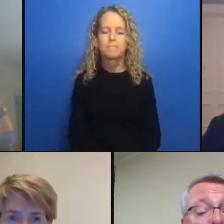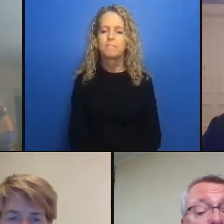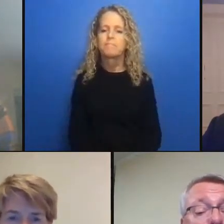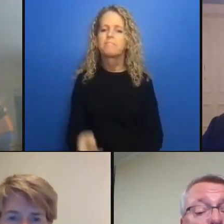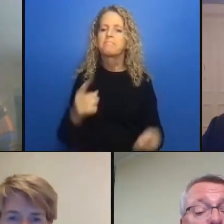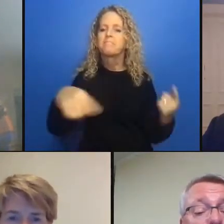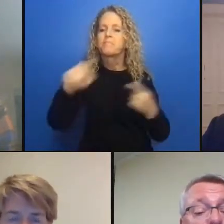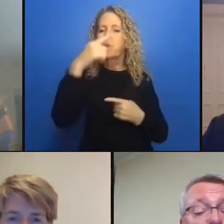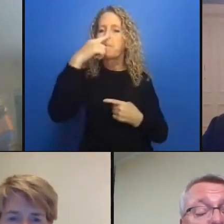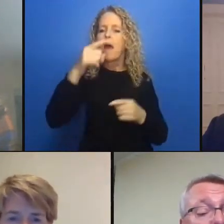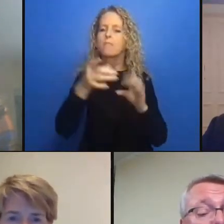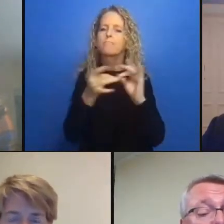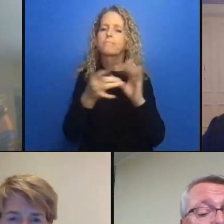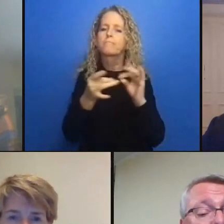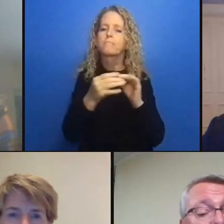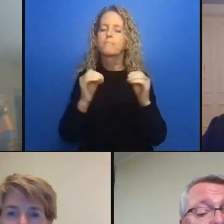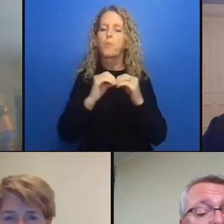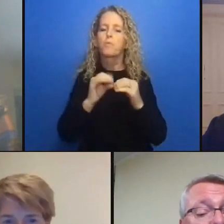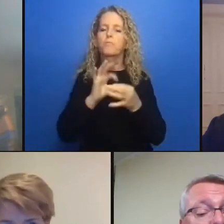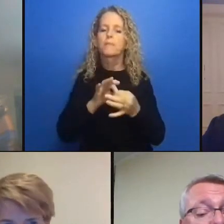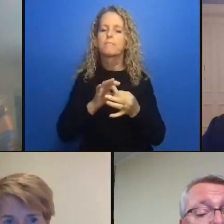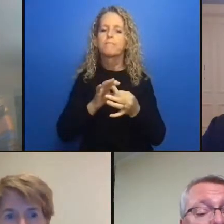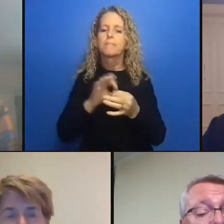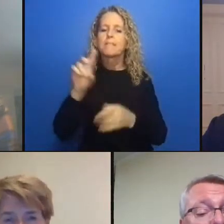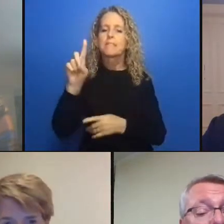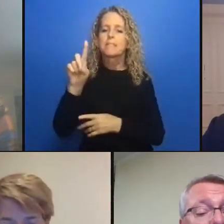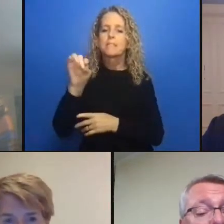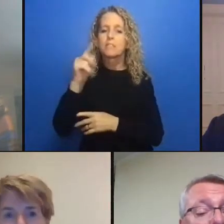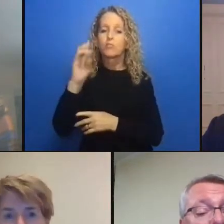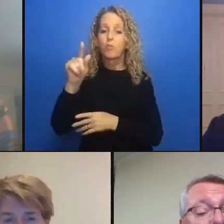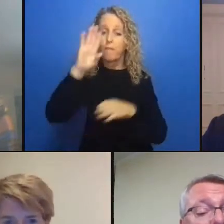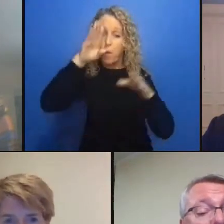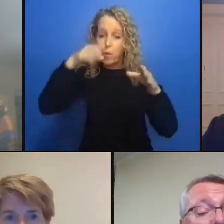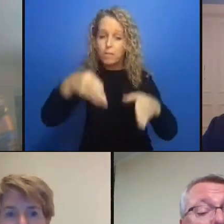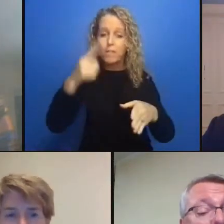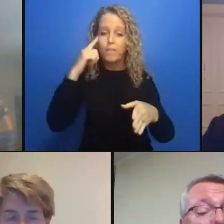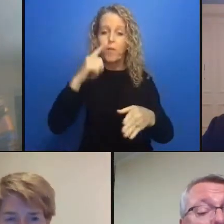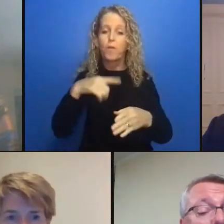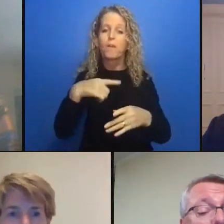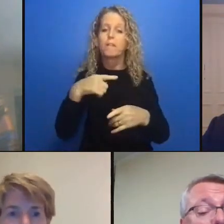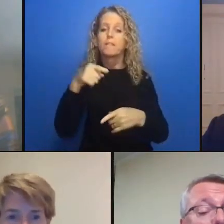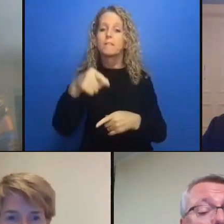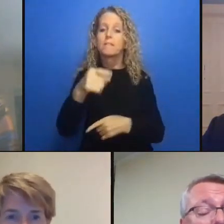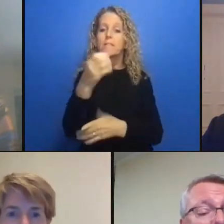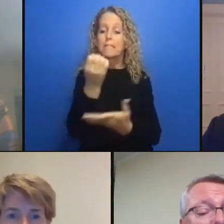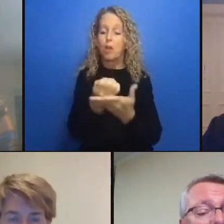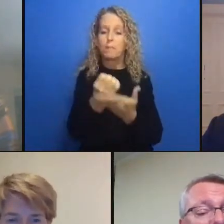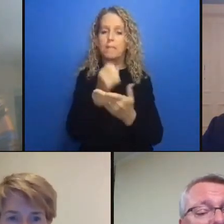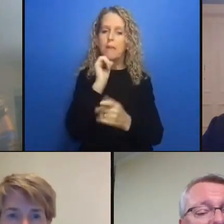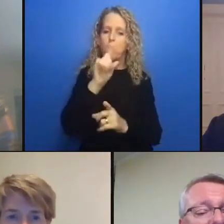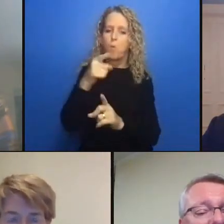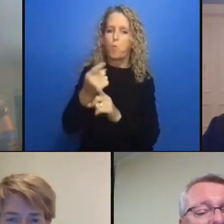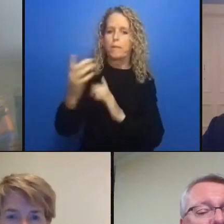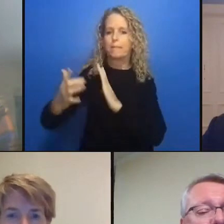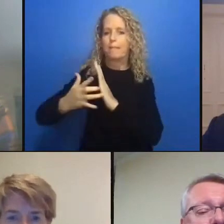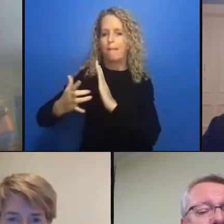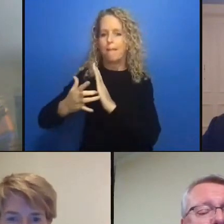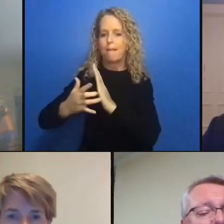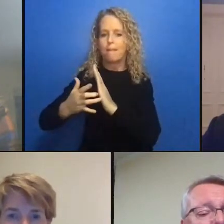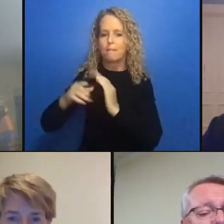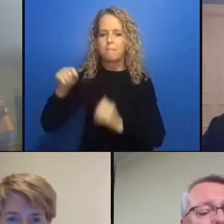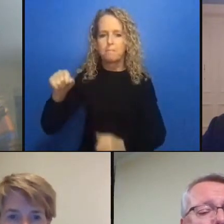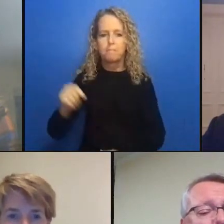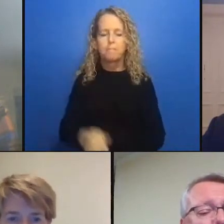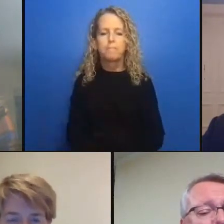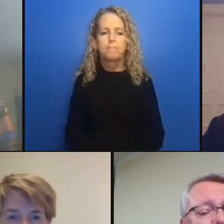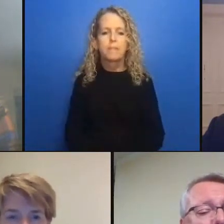focus within sectors of the economy, not pure or just tech sectors? Good question. Many businesses are adapting.